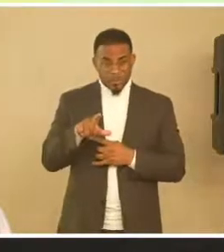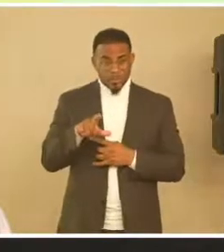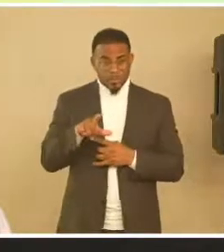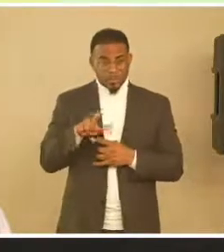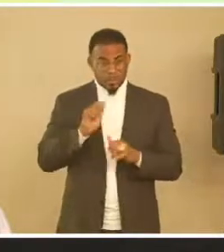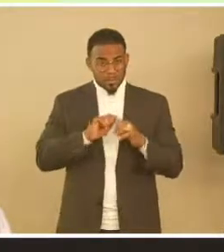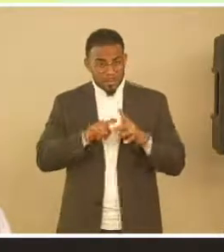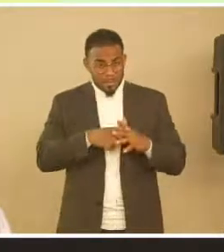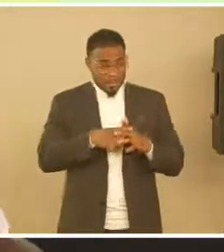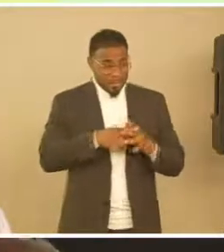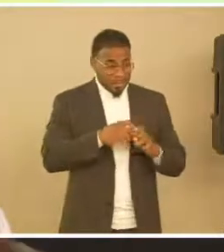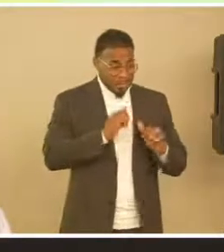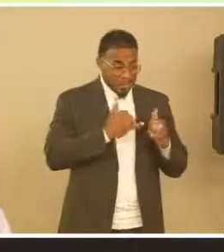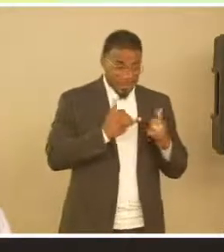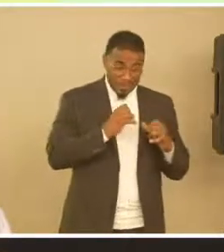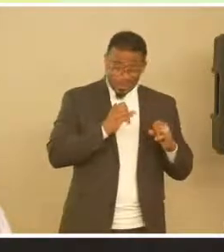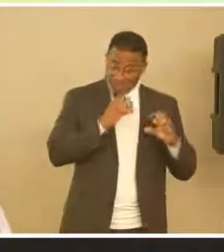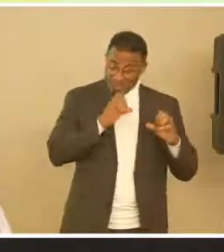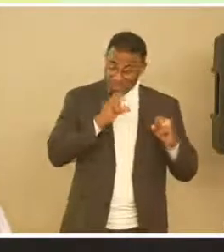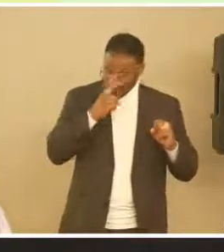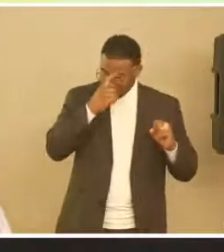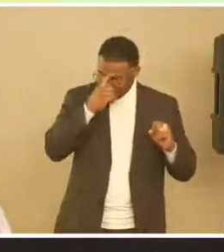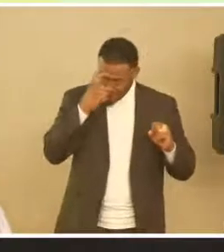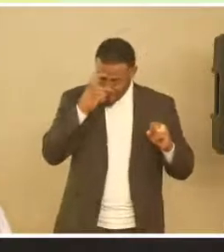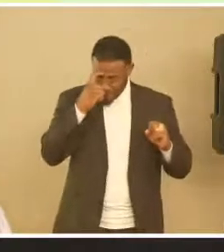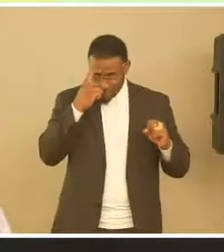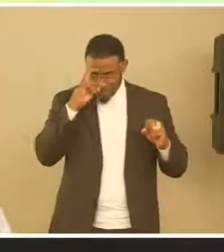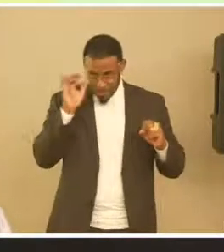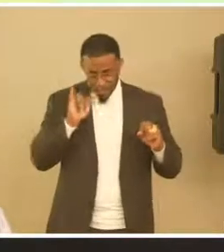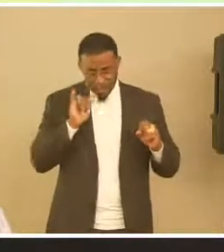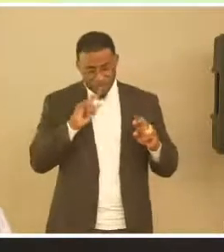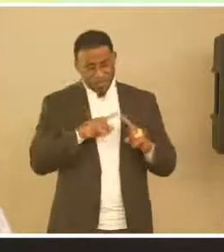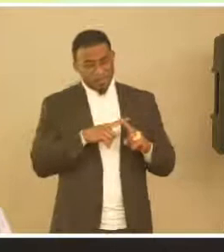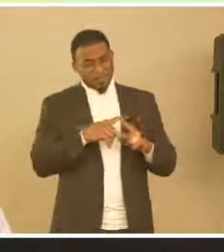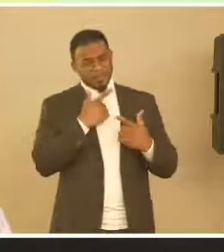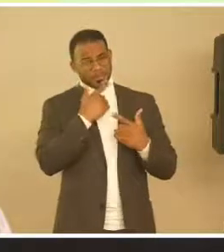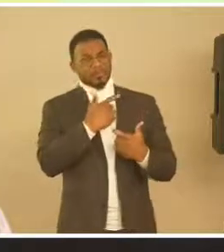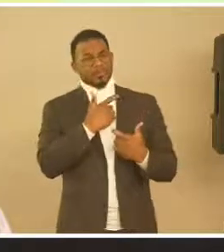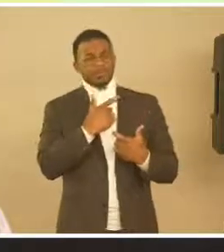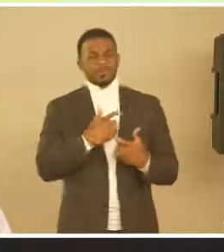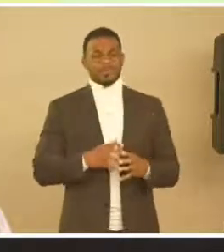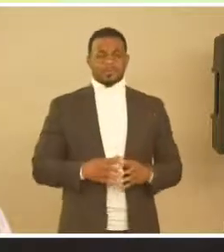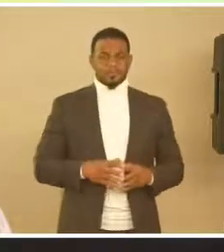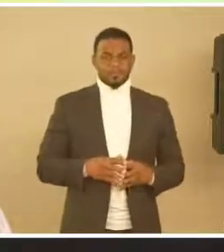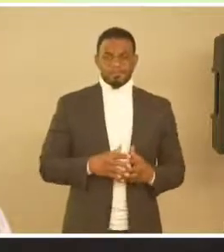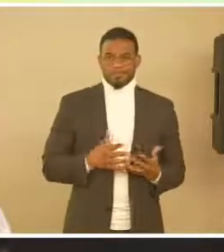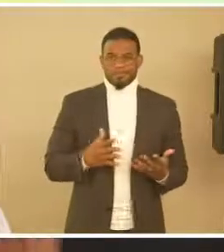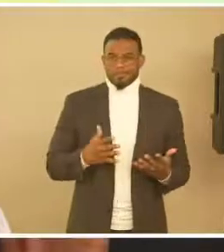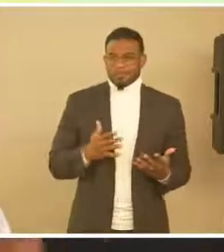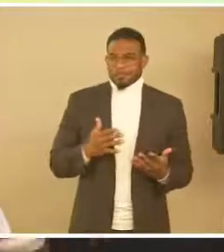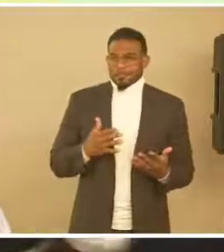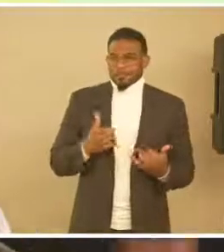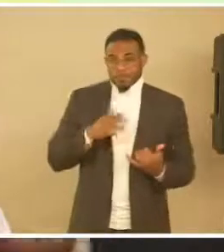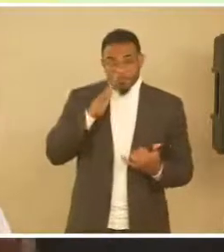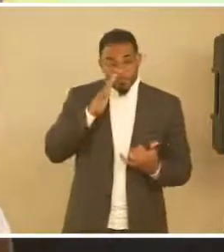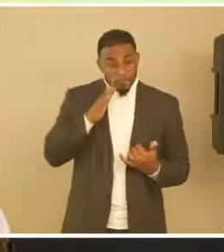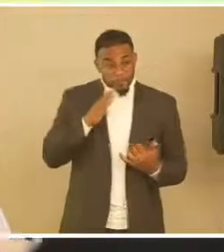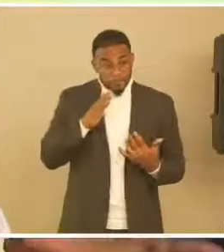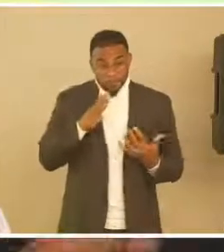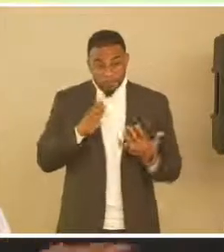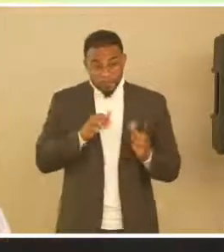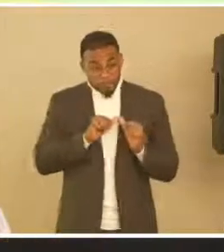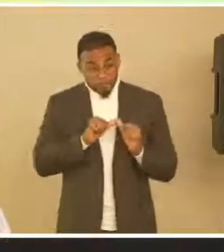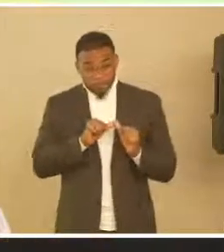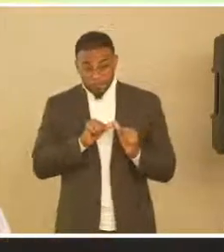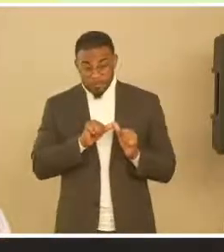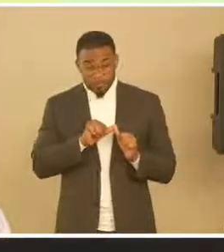film are still incredibly painful to see and to watch. So, I will